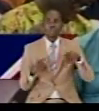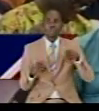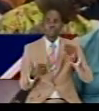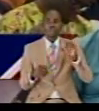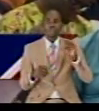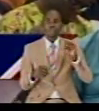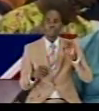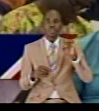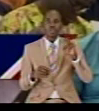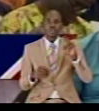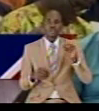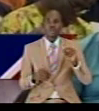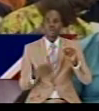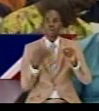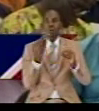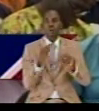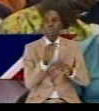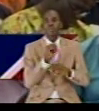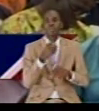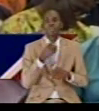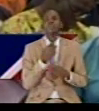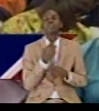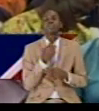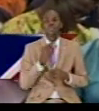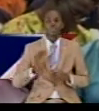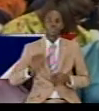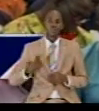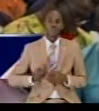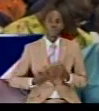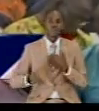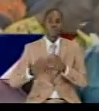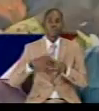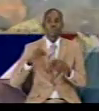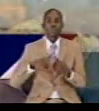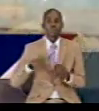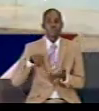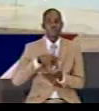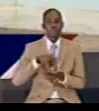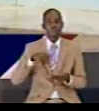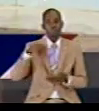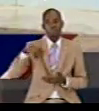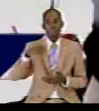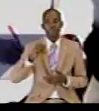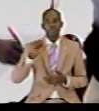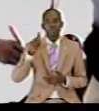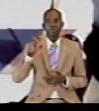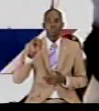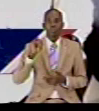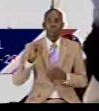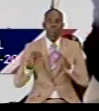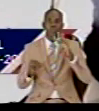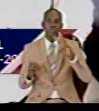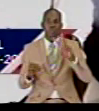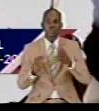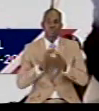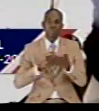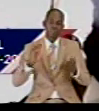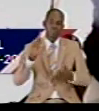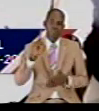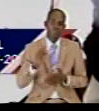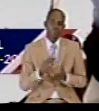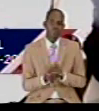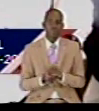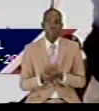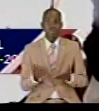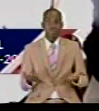coming back to Psalm 42. In Psalm 42, we're reading from verse 1. And here